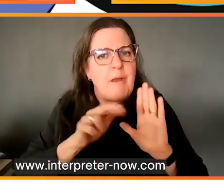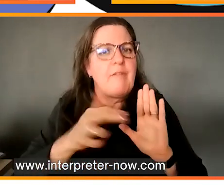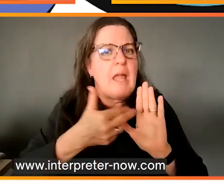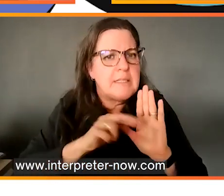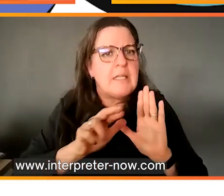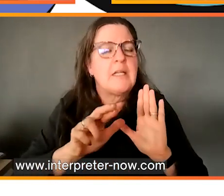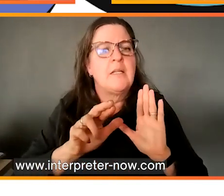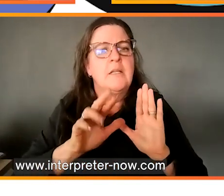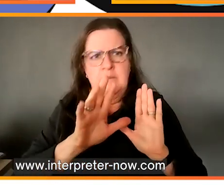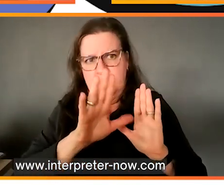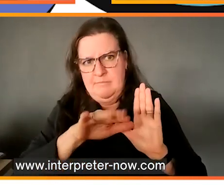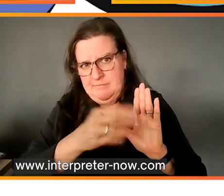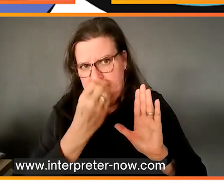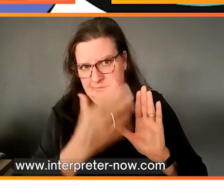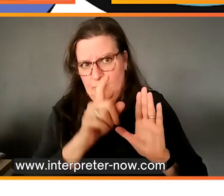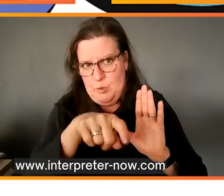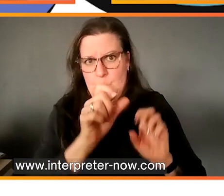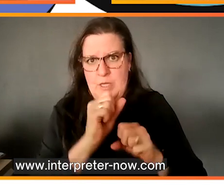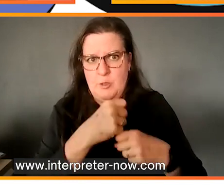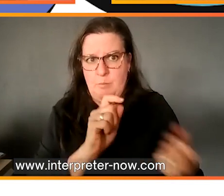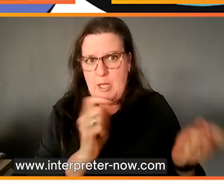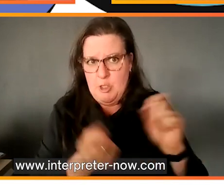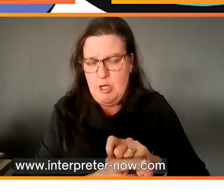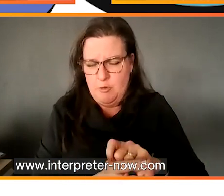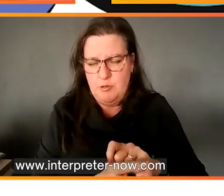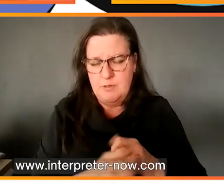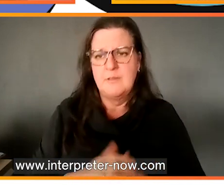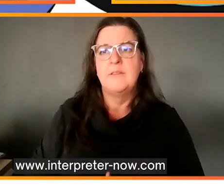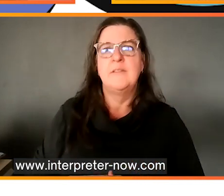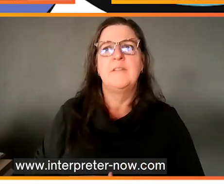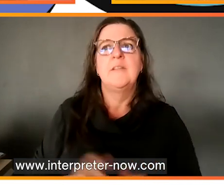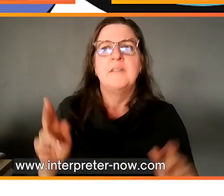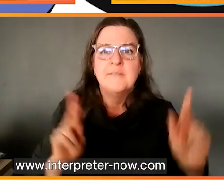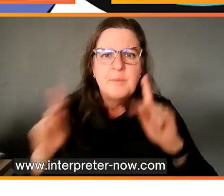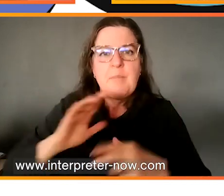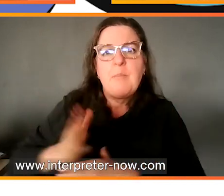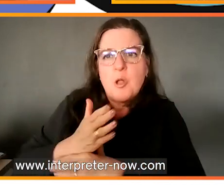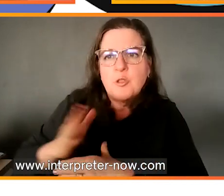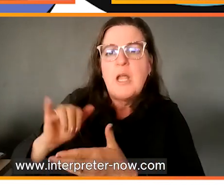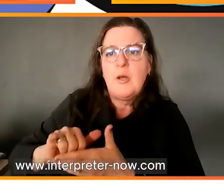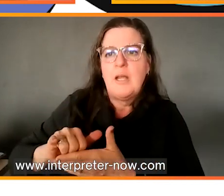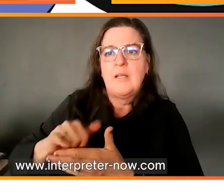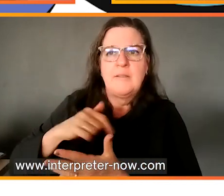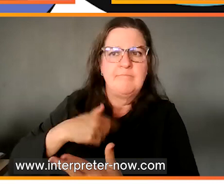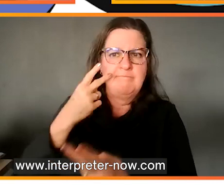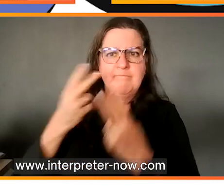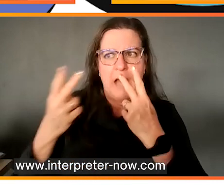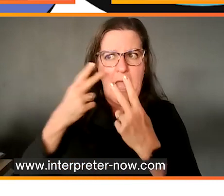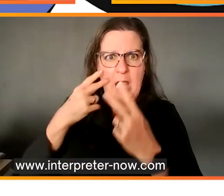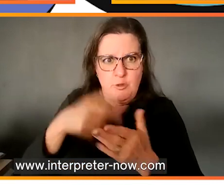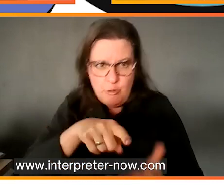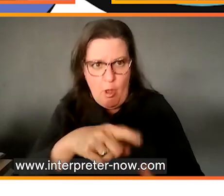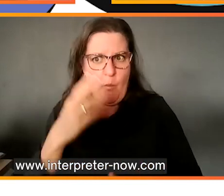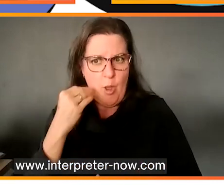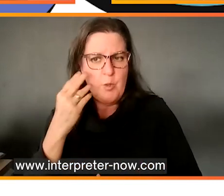to make a change. The people sharing that I saw what you experienced. And so can we talk a